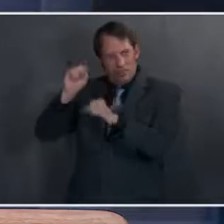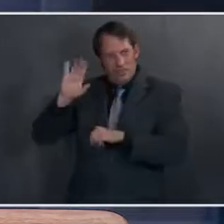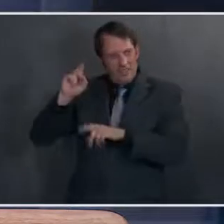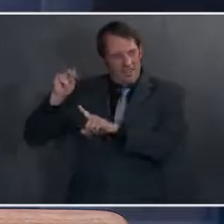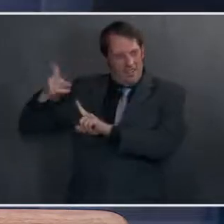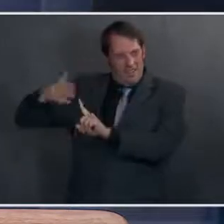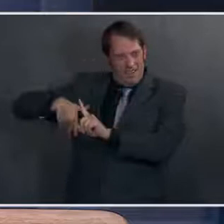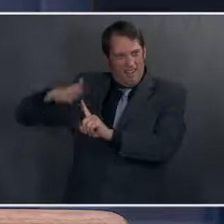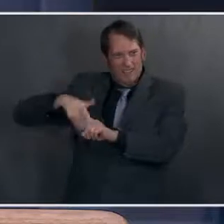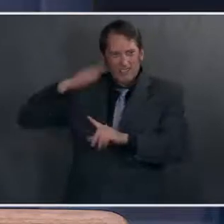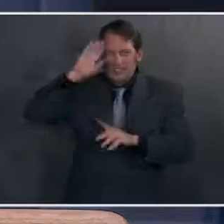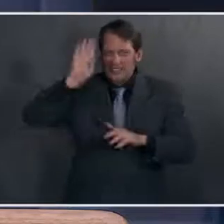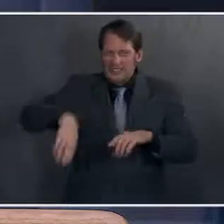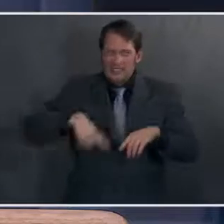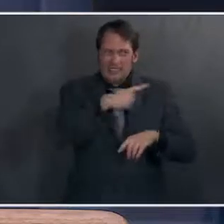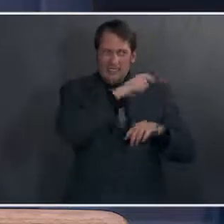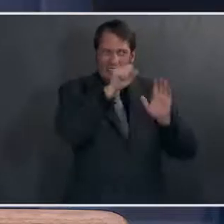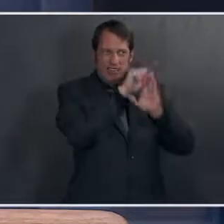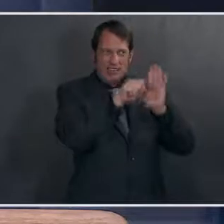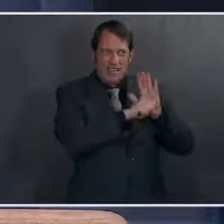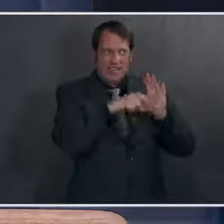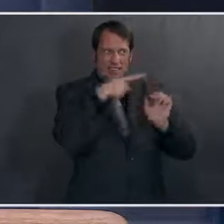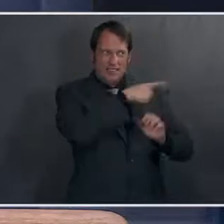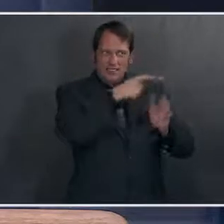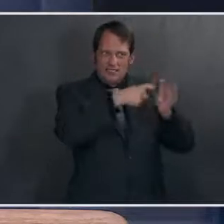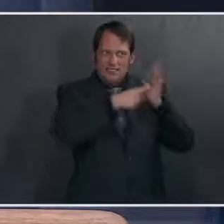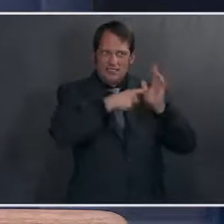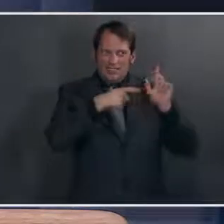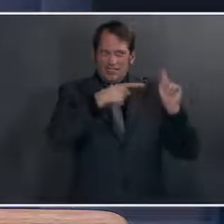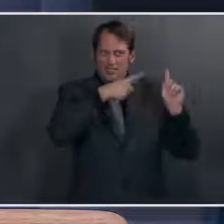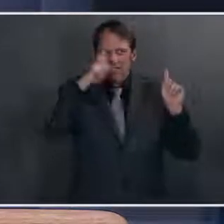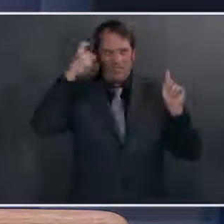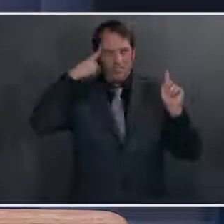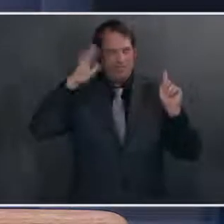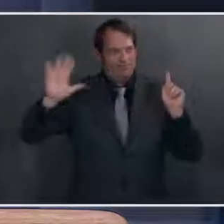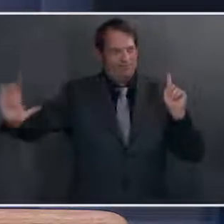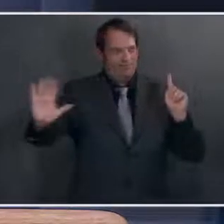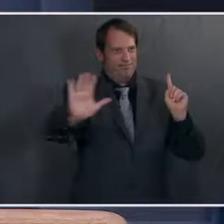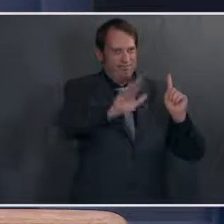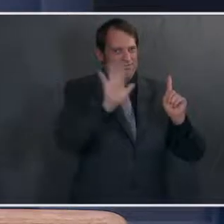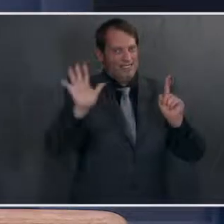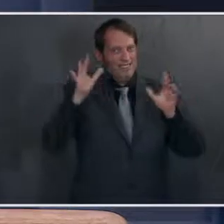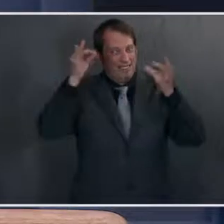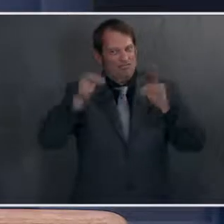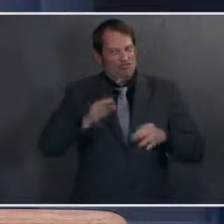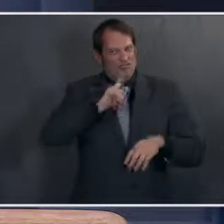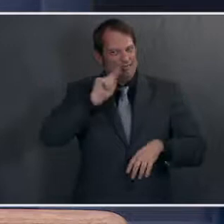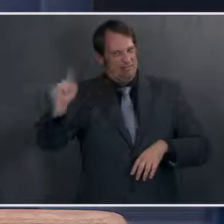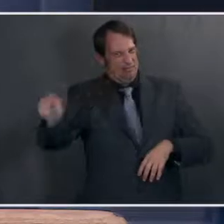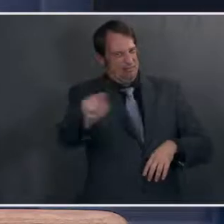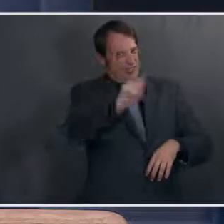that often is up to governors to know if they can provide that funding. But I don't think I have anything further for you on that.